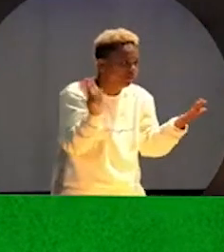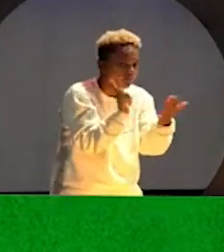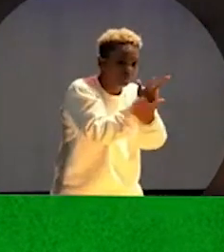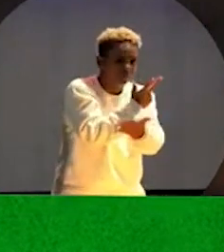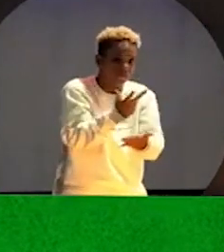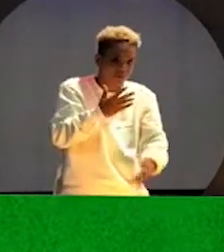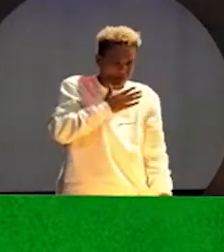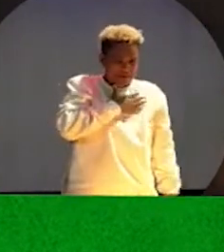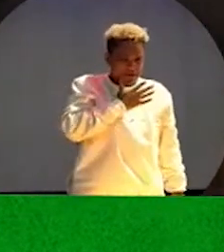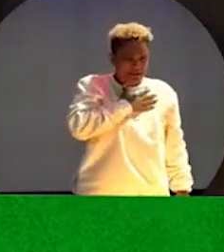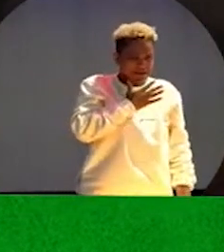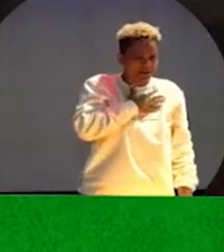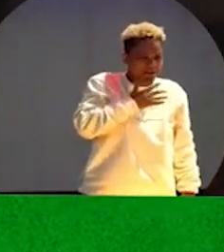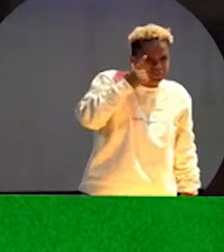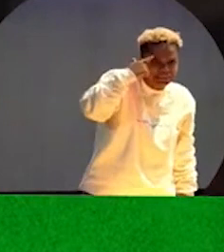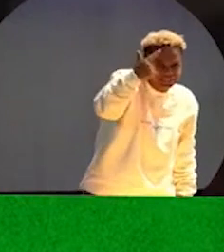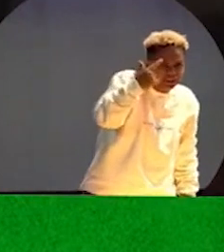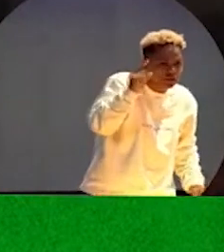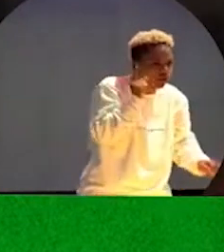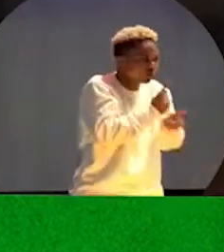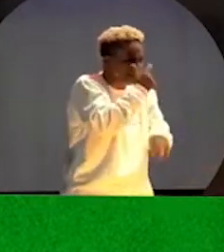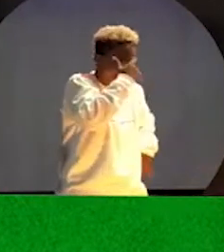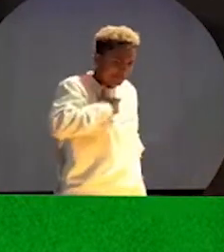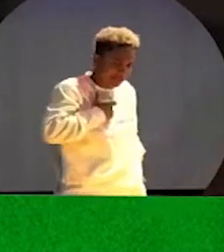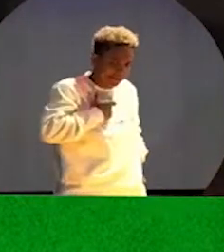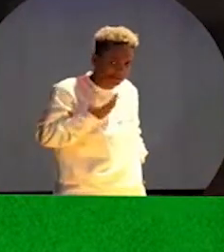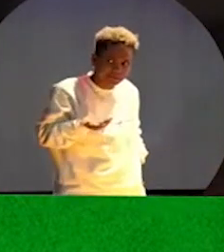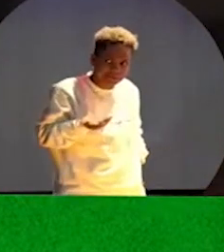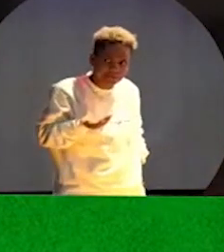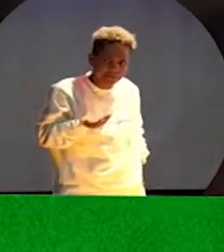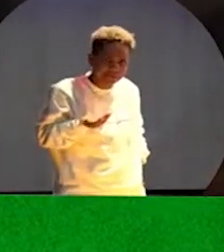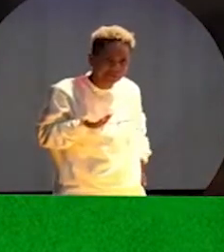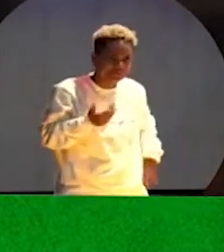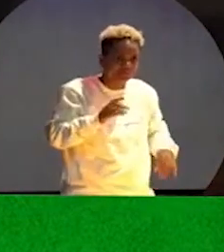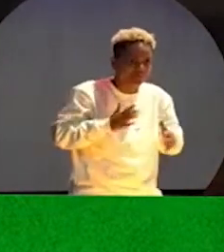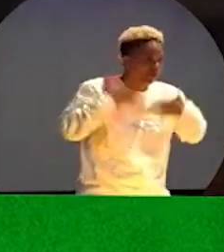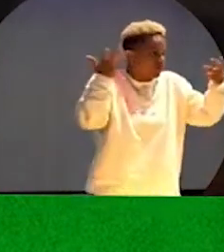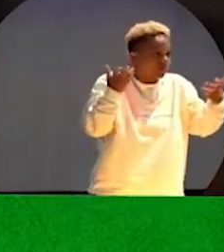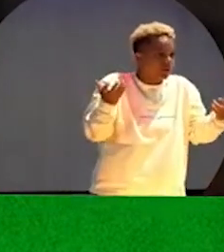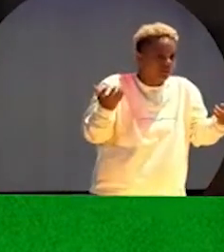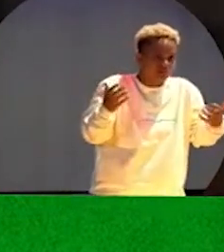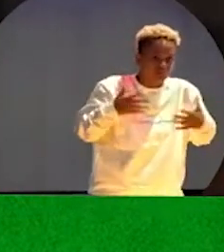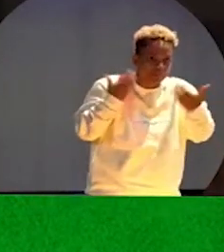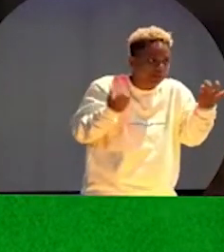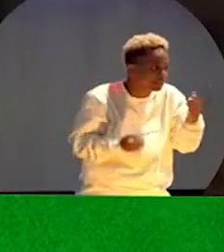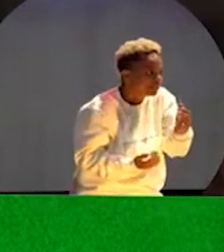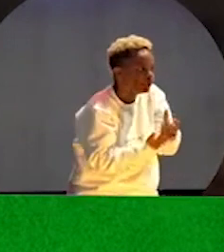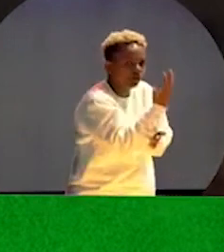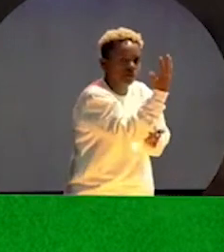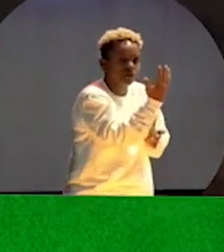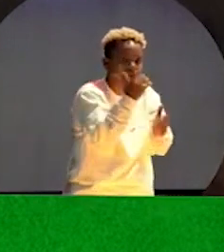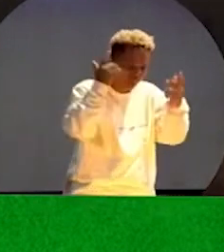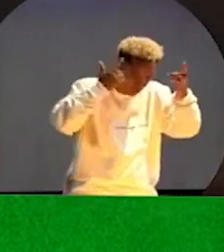this is the new version of me. So I let it be, suppress me till it created an empty box that looks